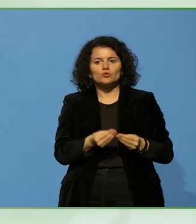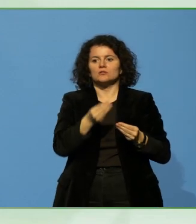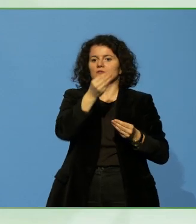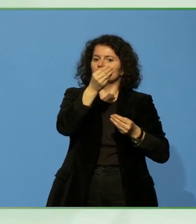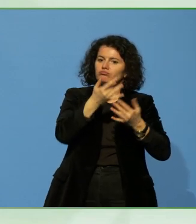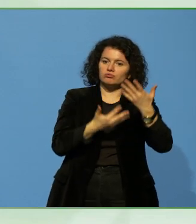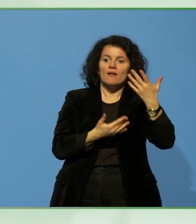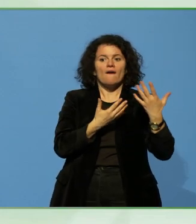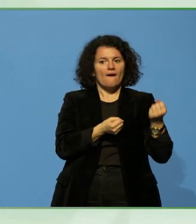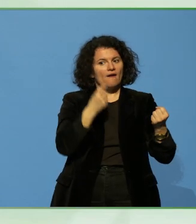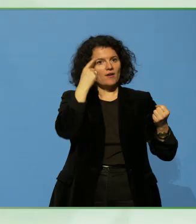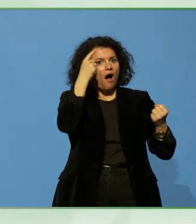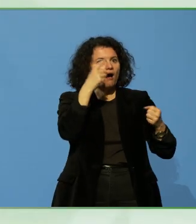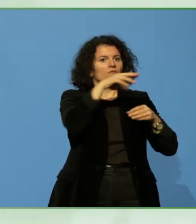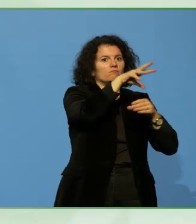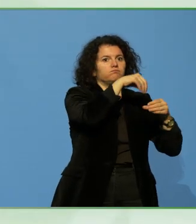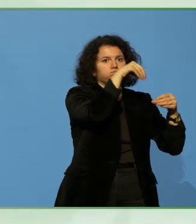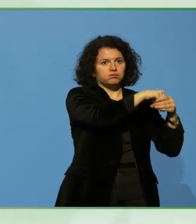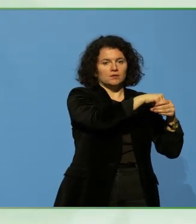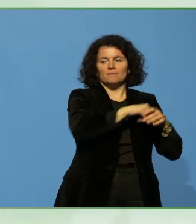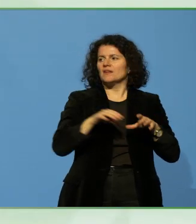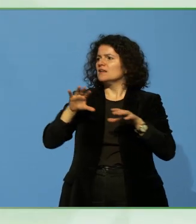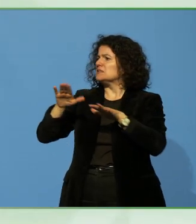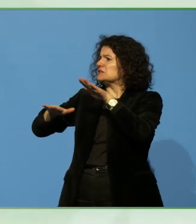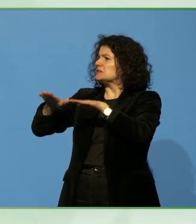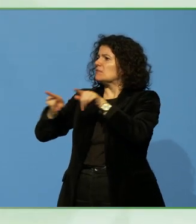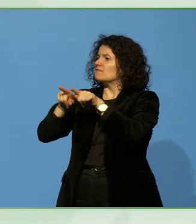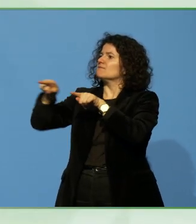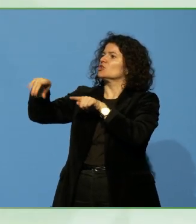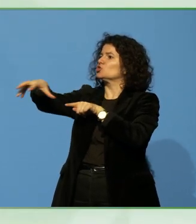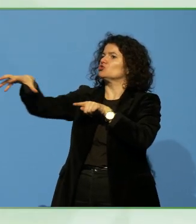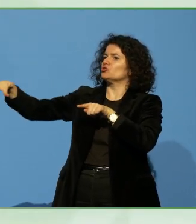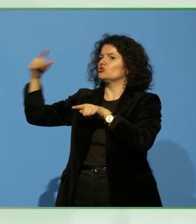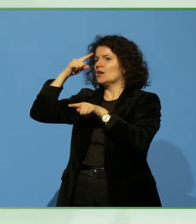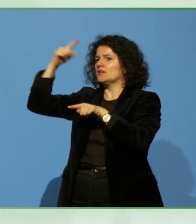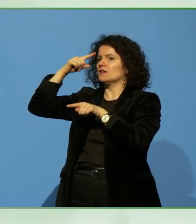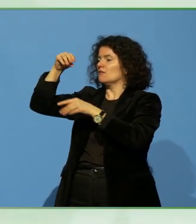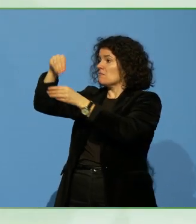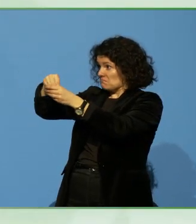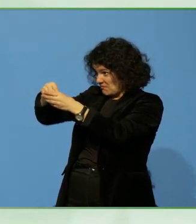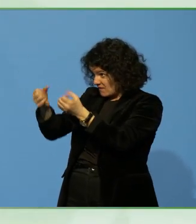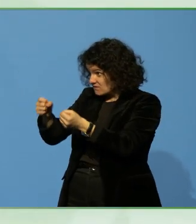Do similar things exist in the other different countries?